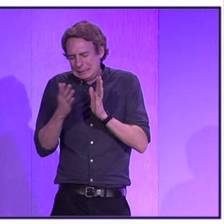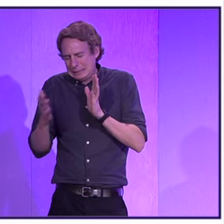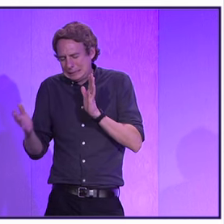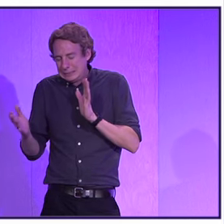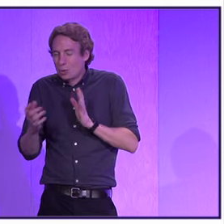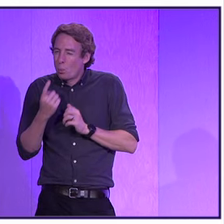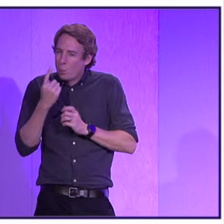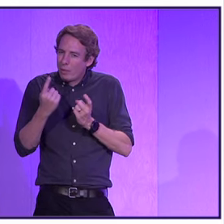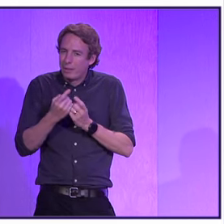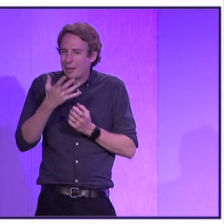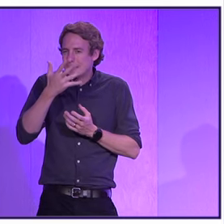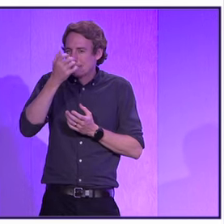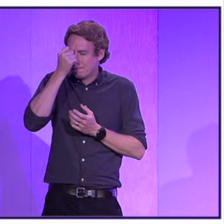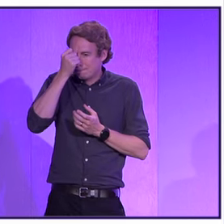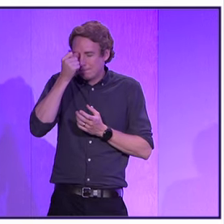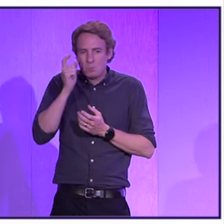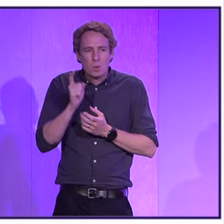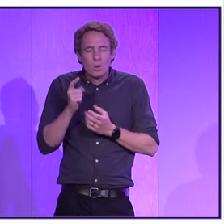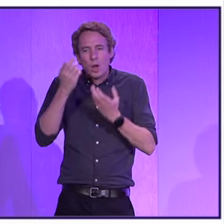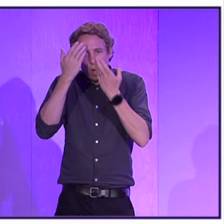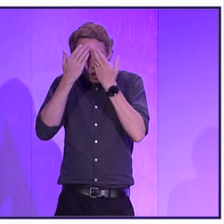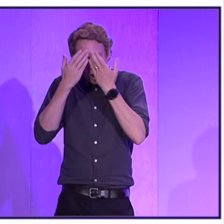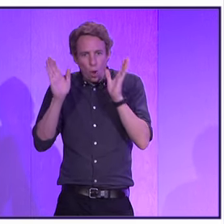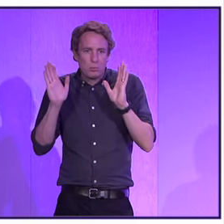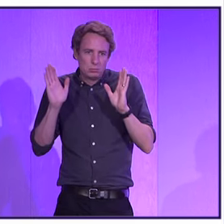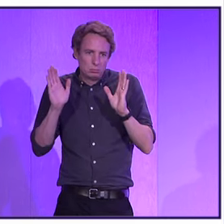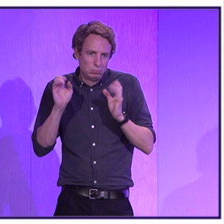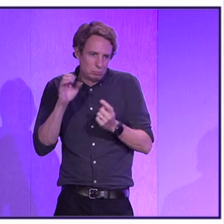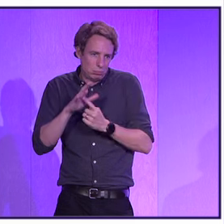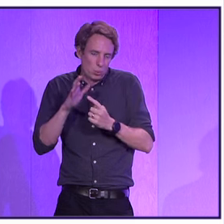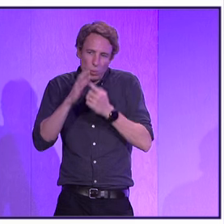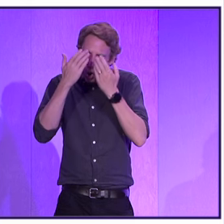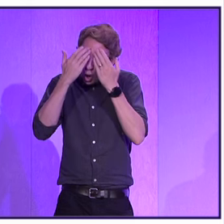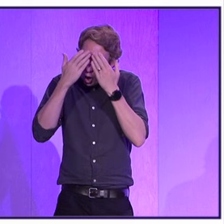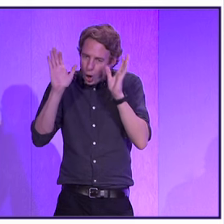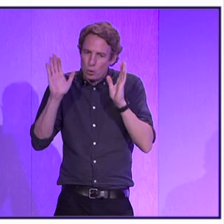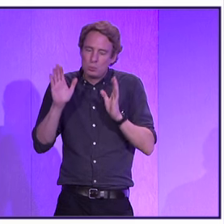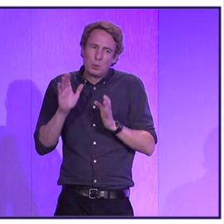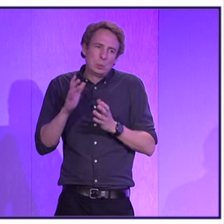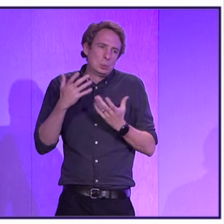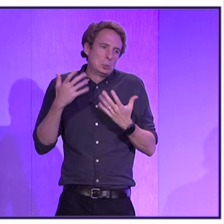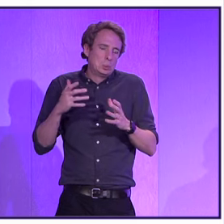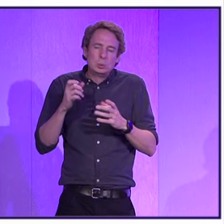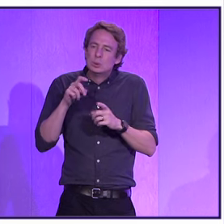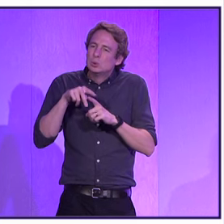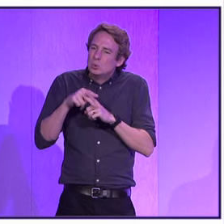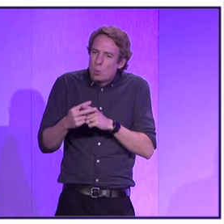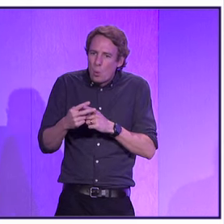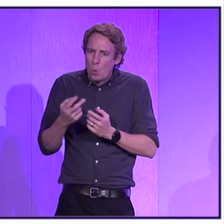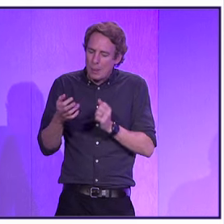so, remember openness, because I think it's one of the most important tools to have in your learning